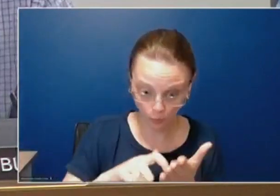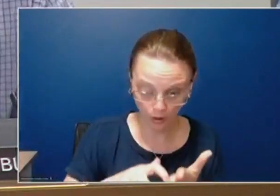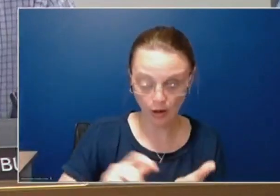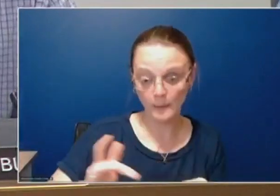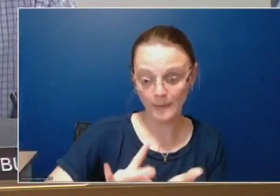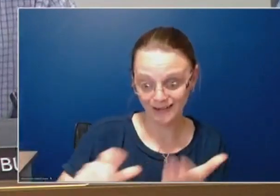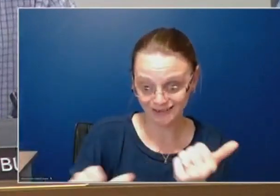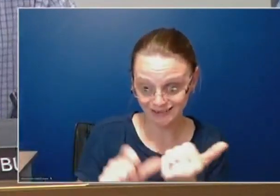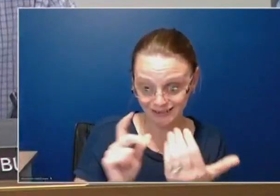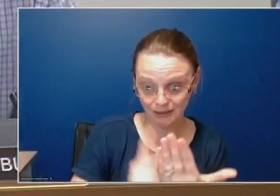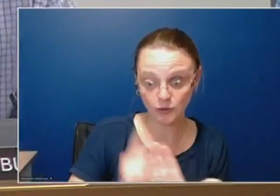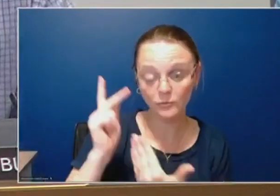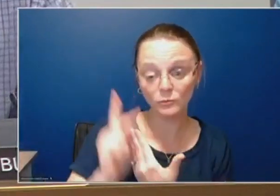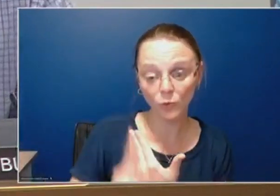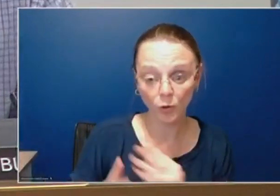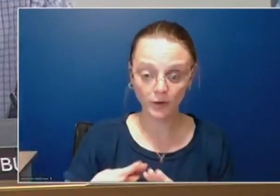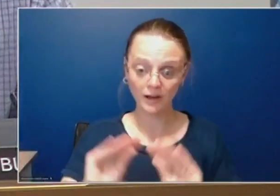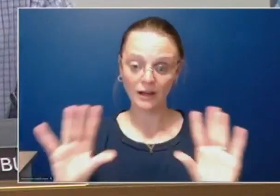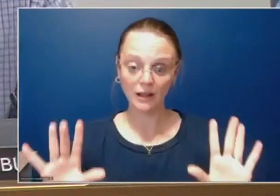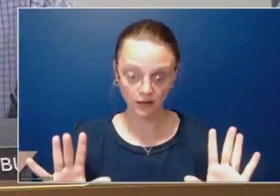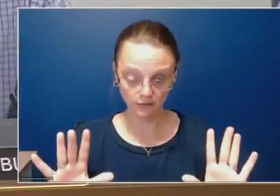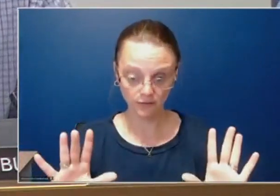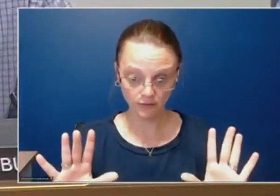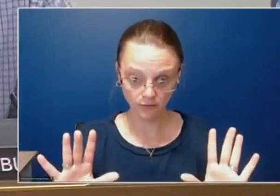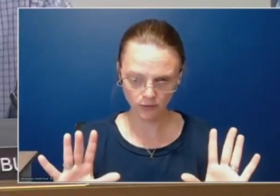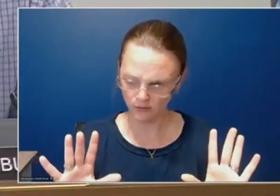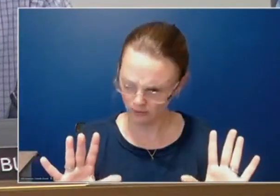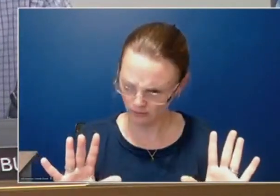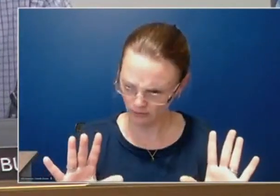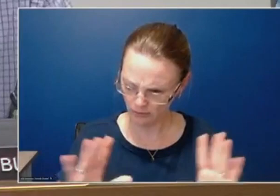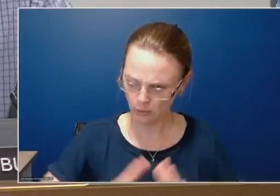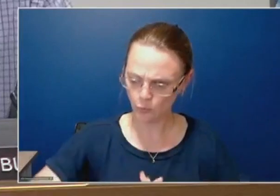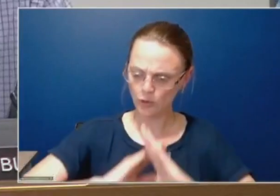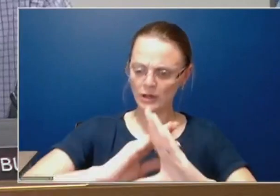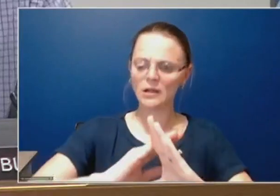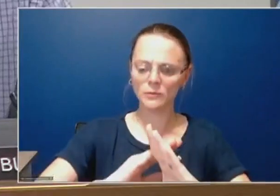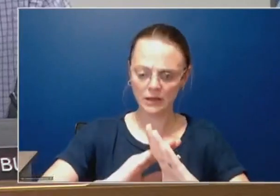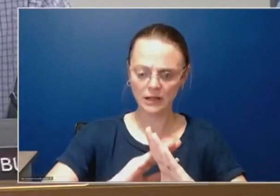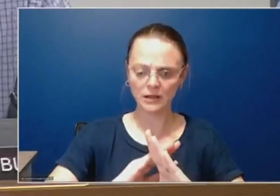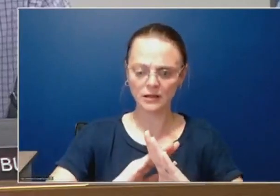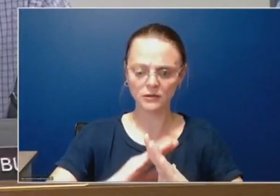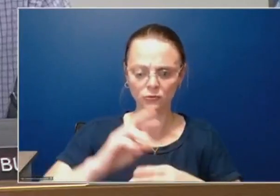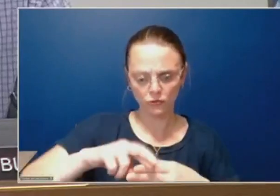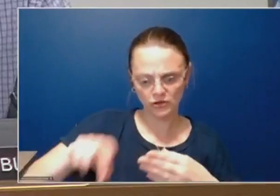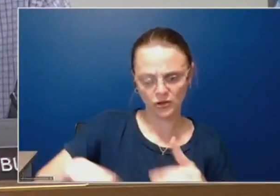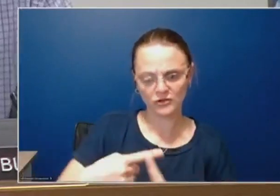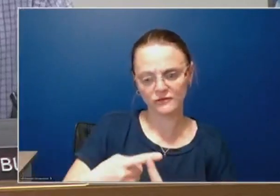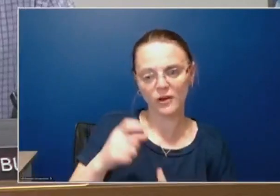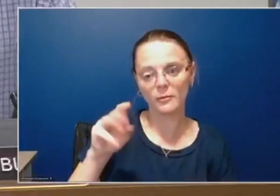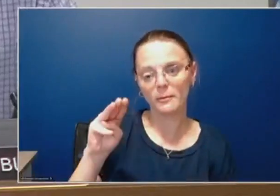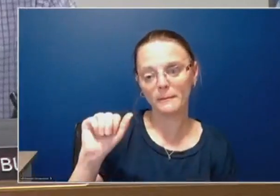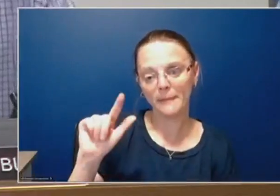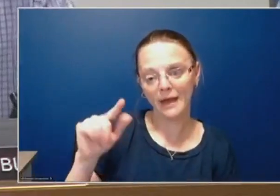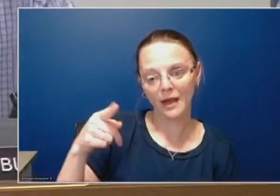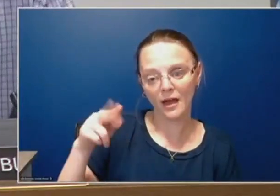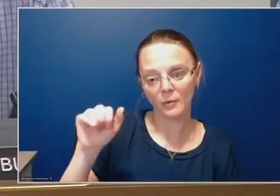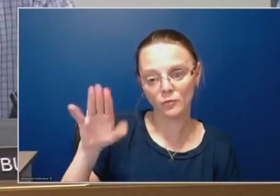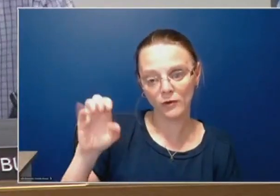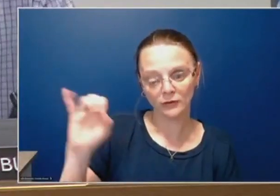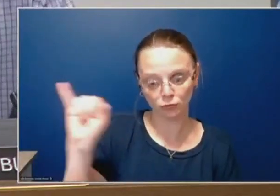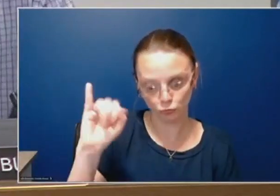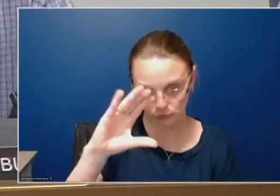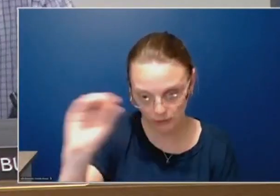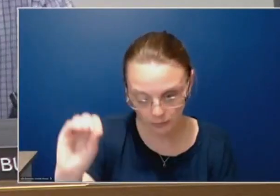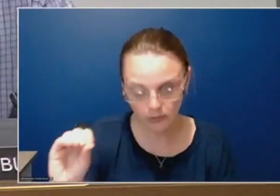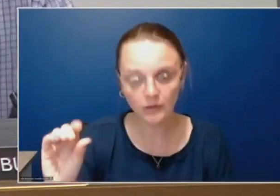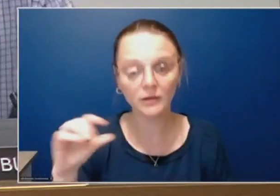program. Clarifies the prohibited adverse actions by malpractice insurers. It also clarifies the